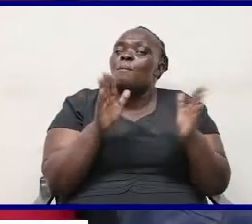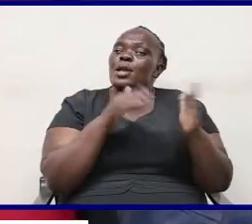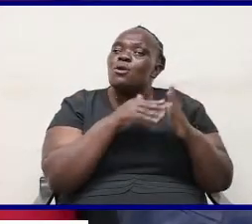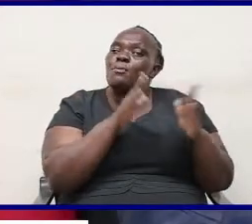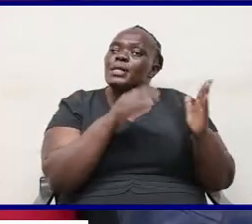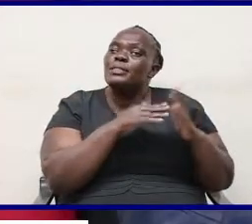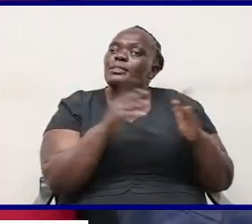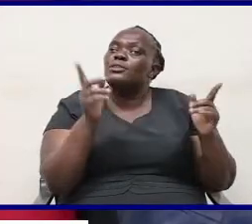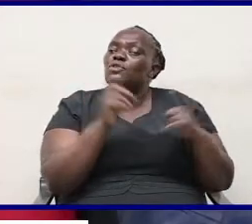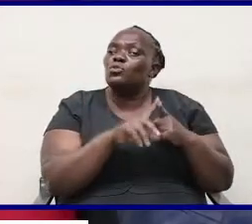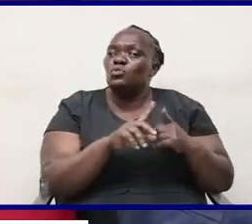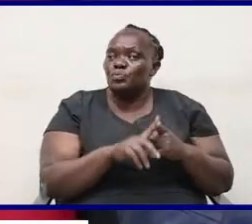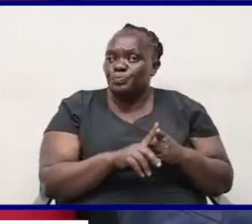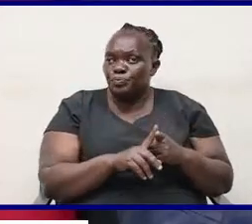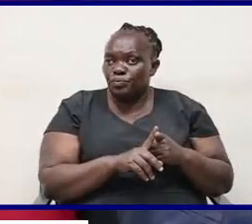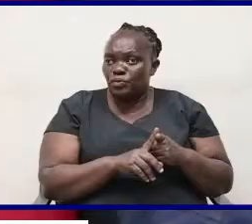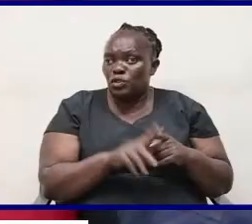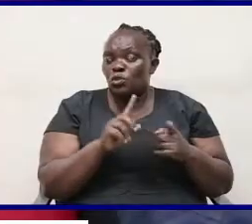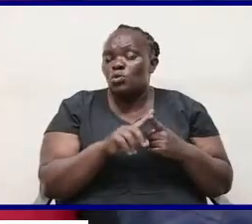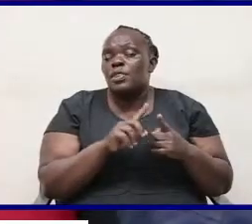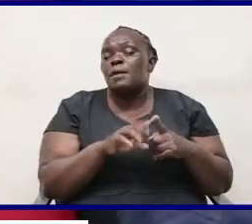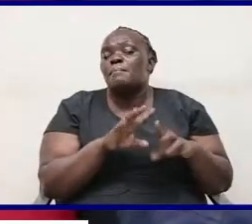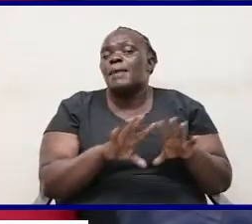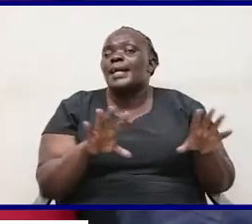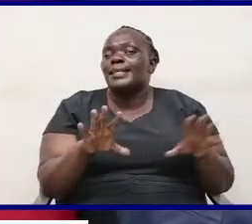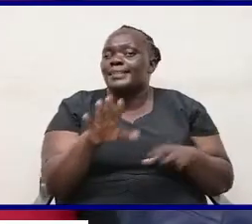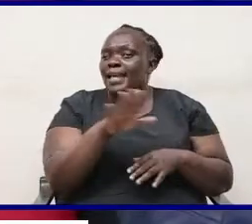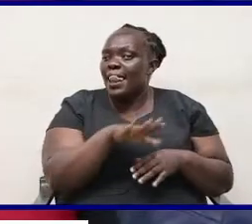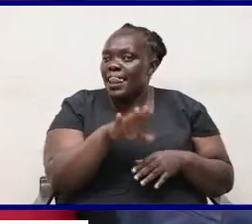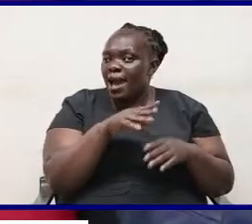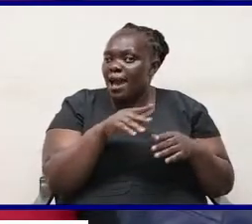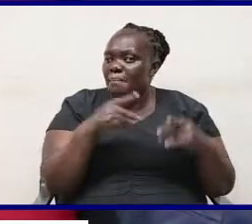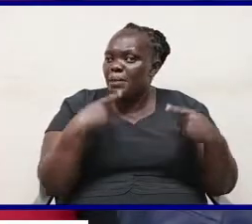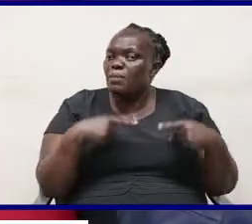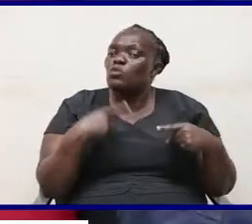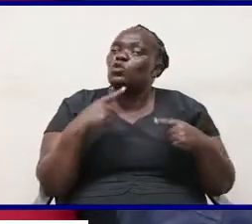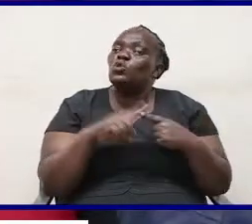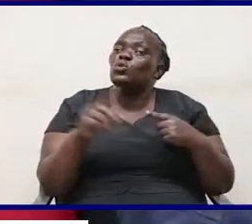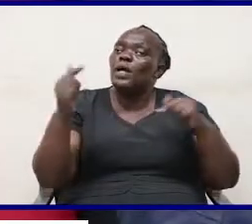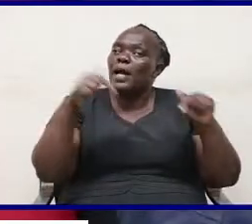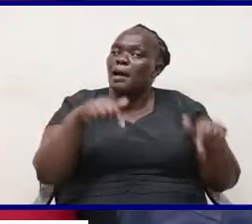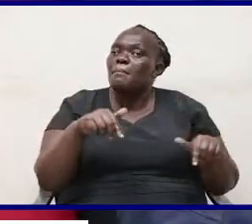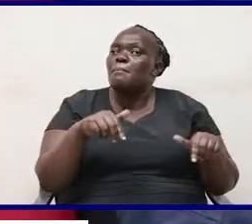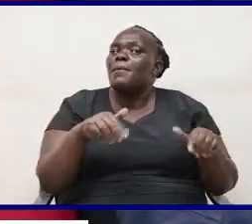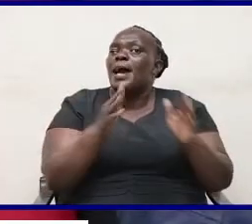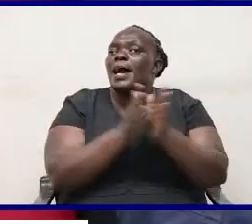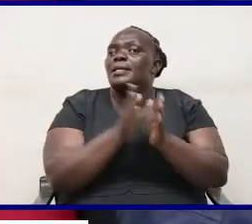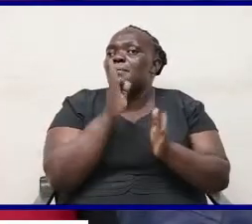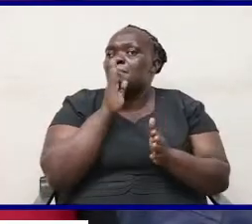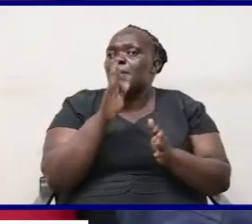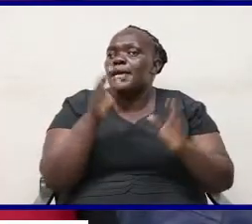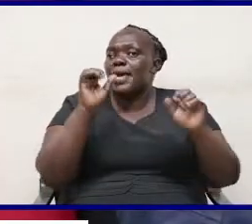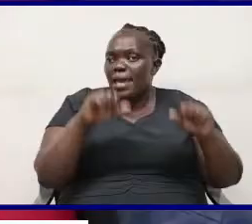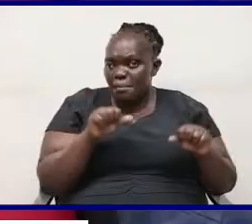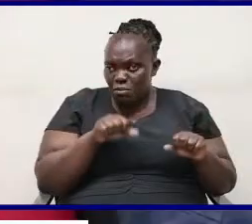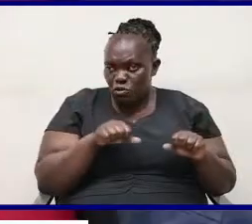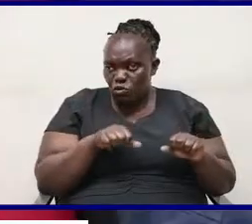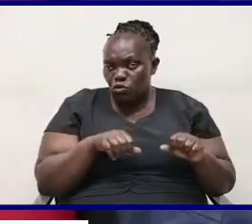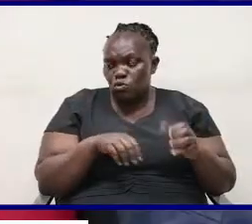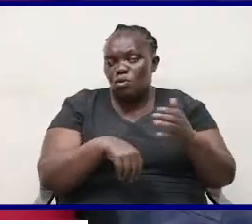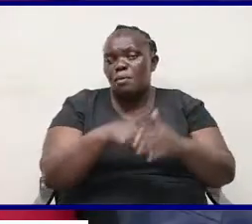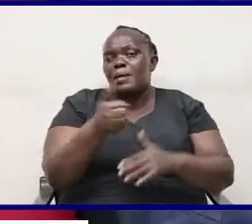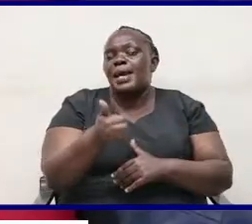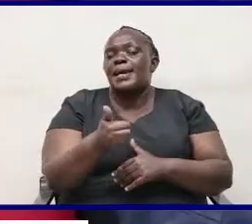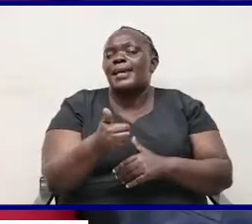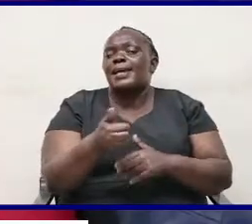up to the markets for people to come in and be able to